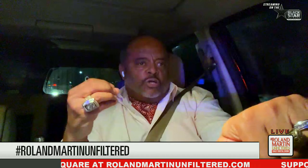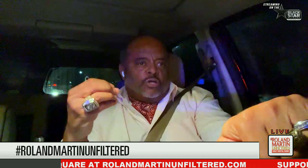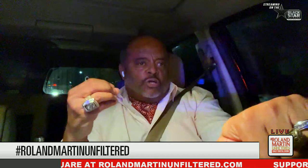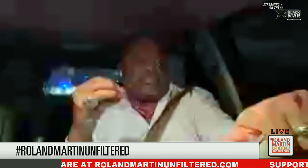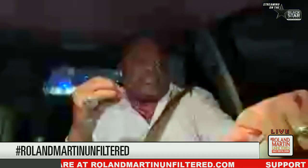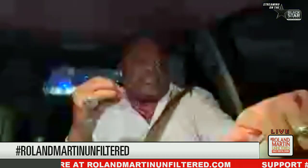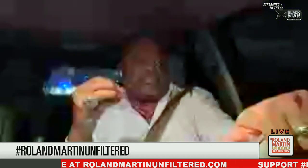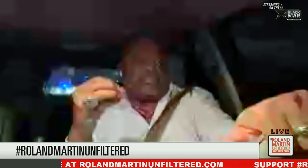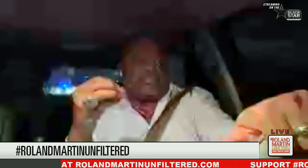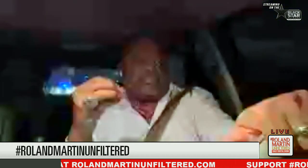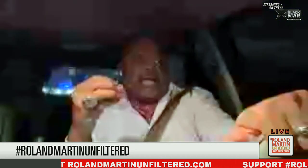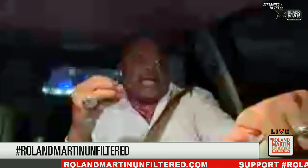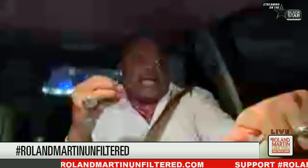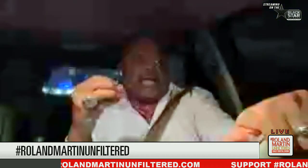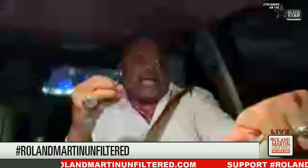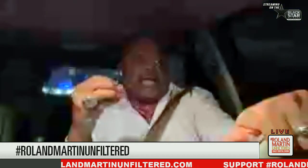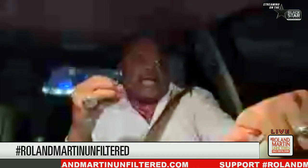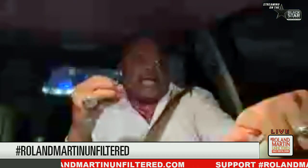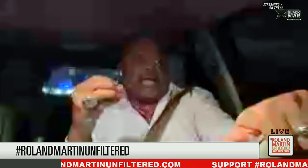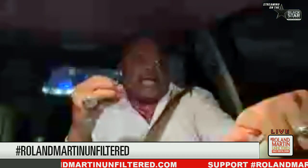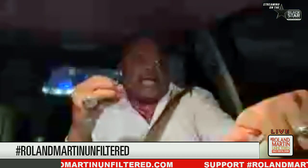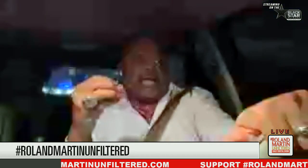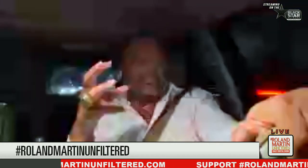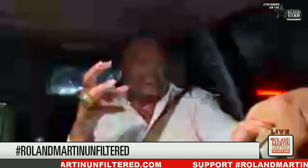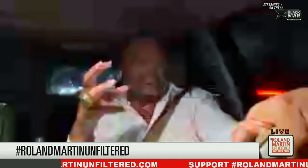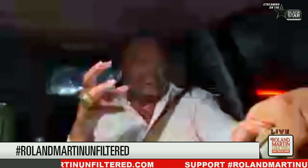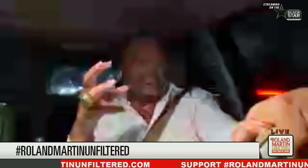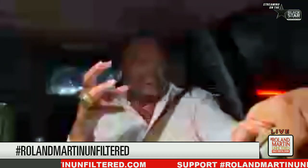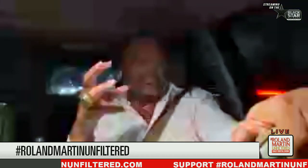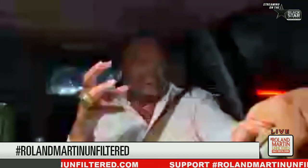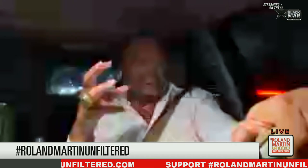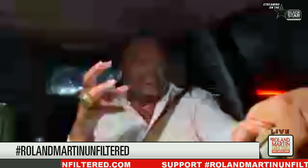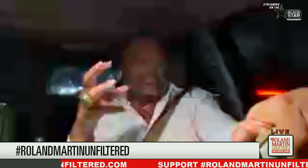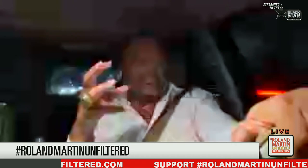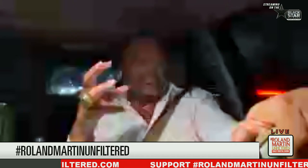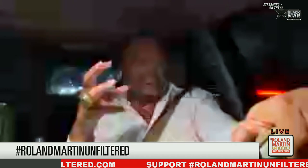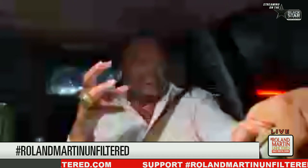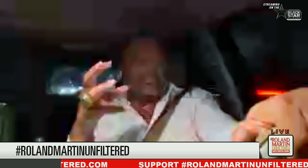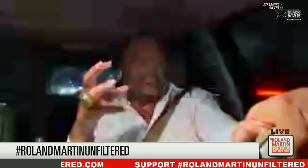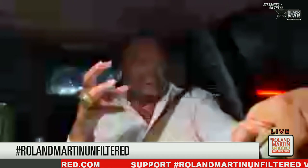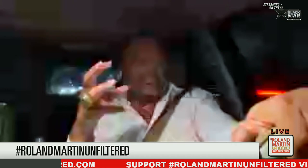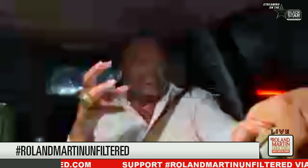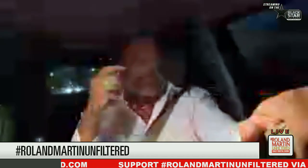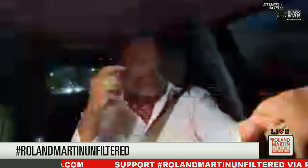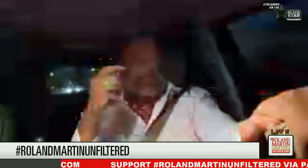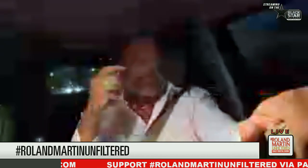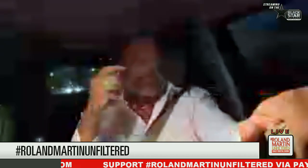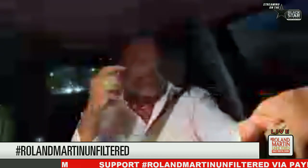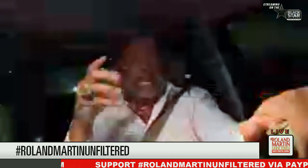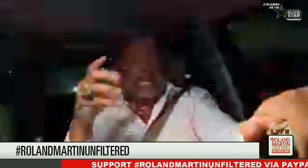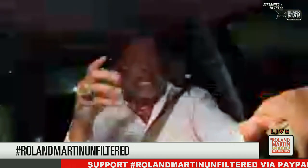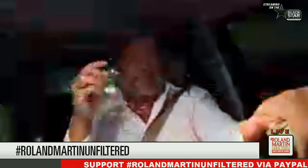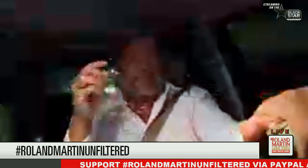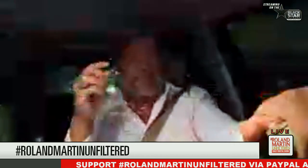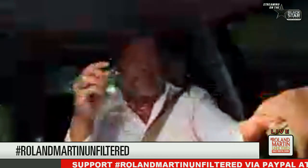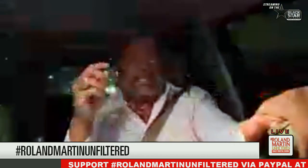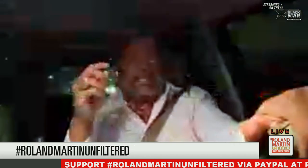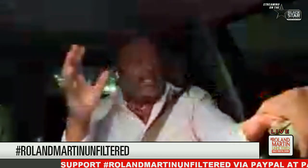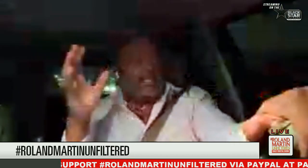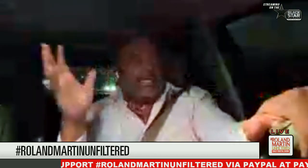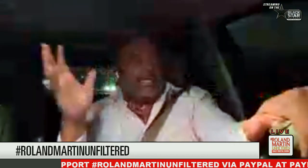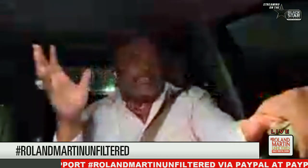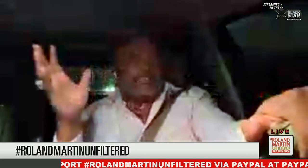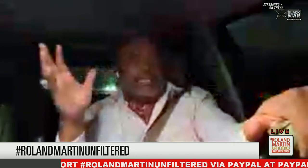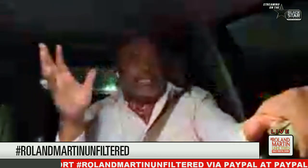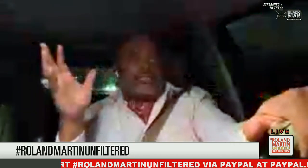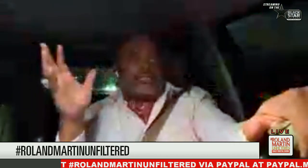same thing. It comes down to size. I'm trying to get people to understand we can't just say, hey, I own